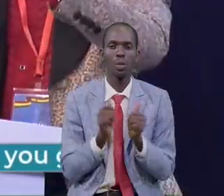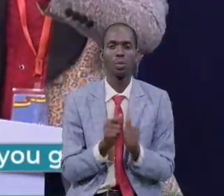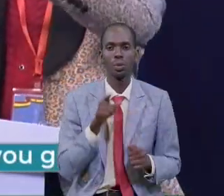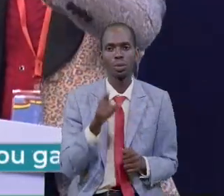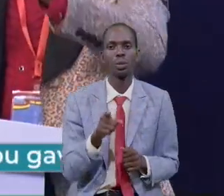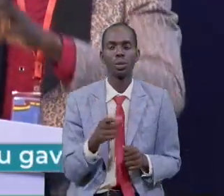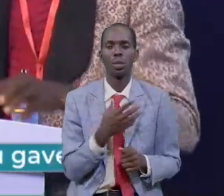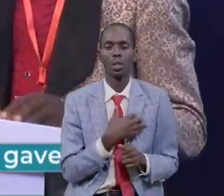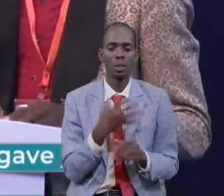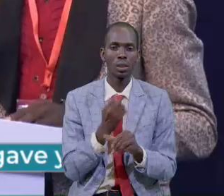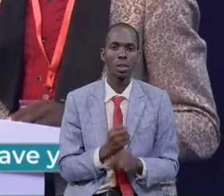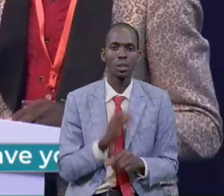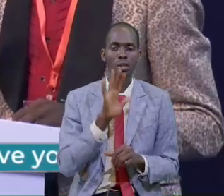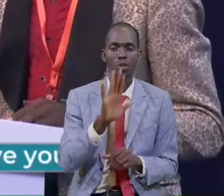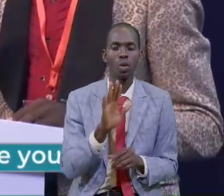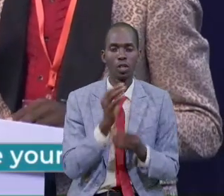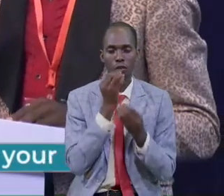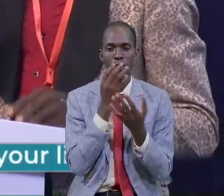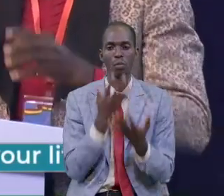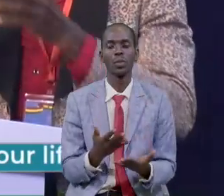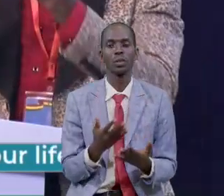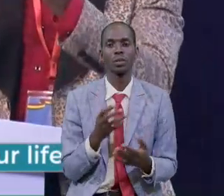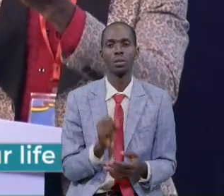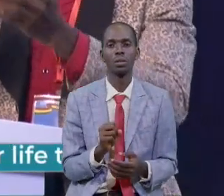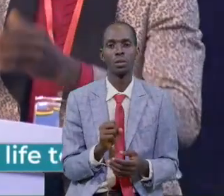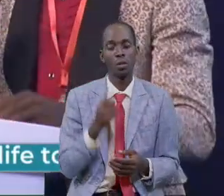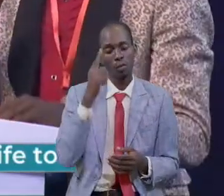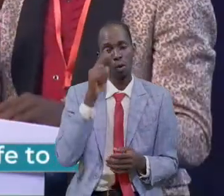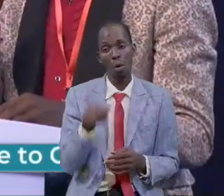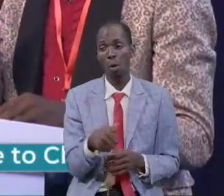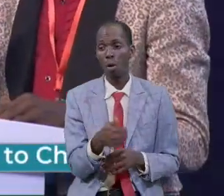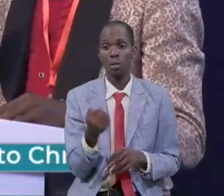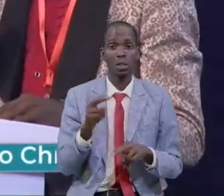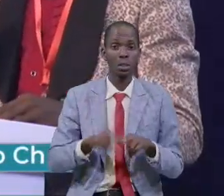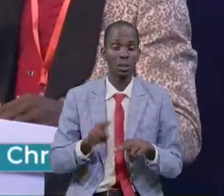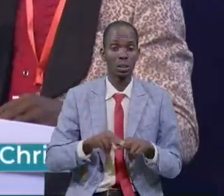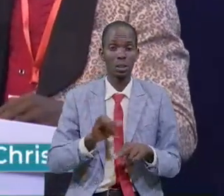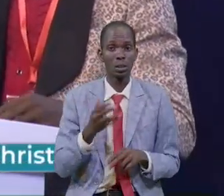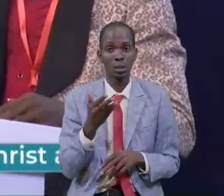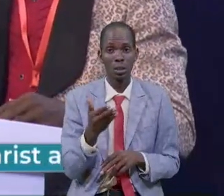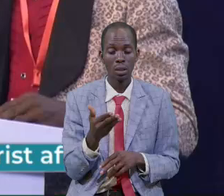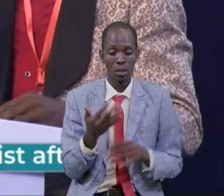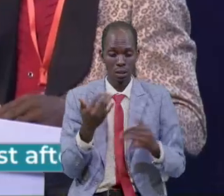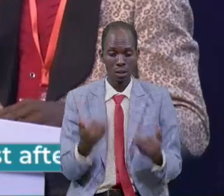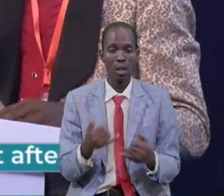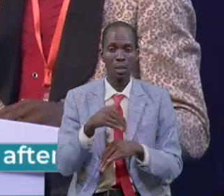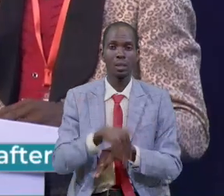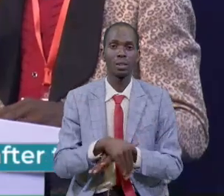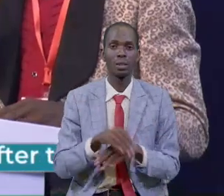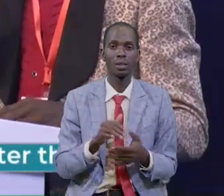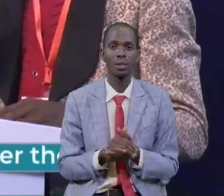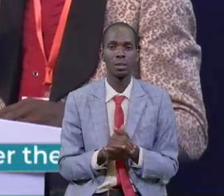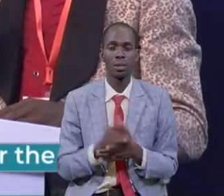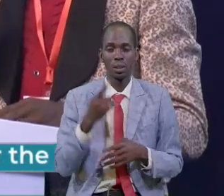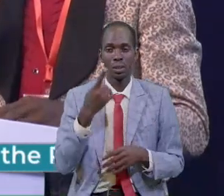For those of us sitting tonight, the man of God has